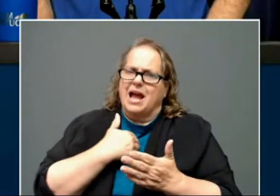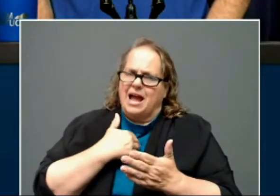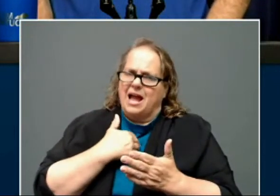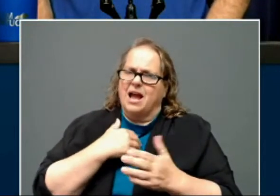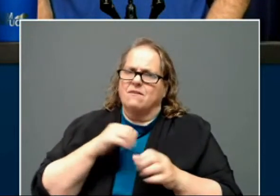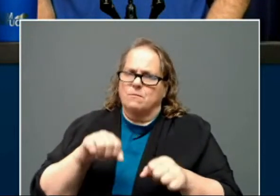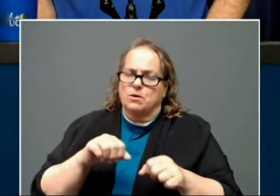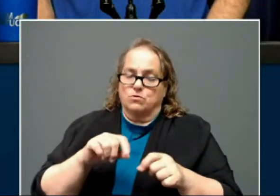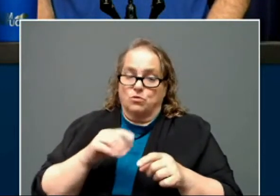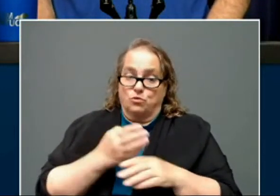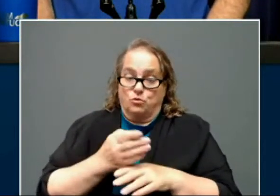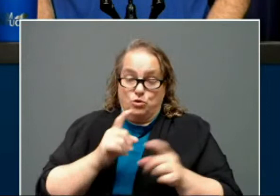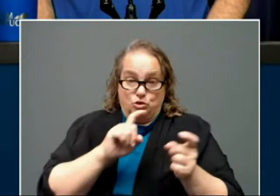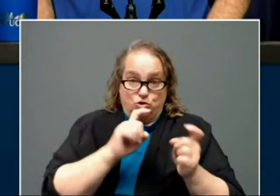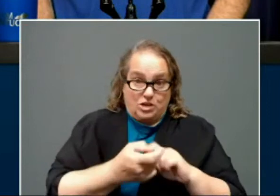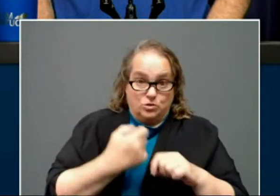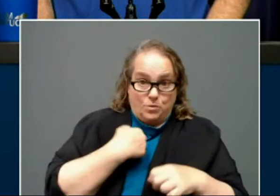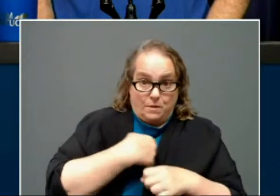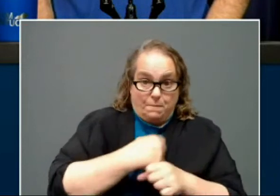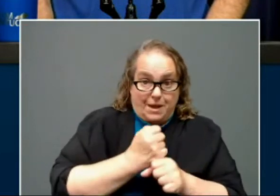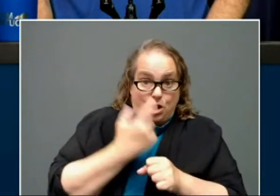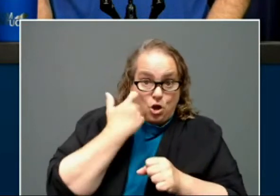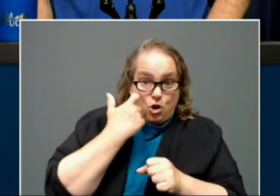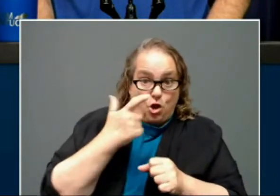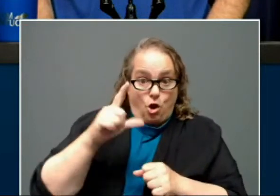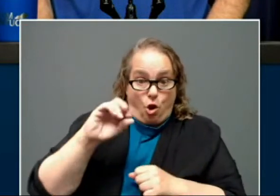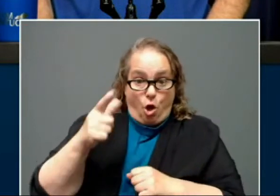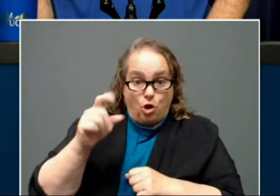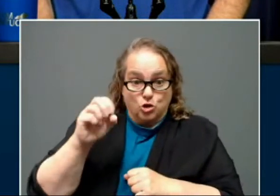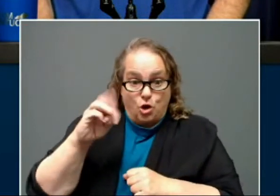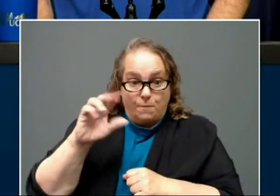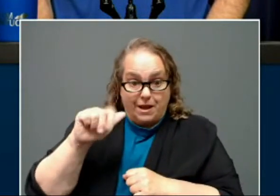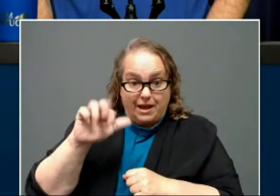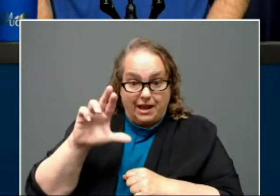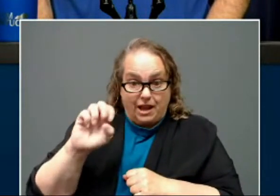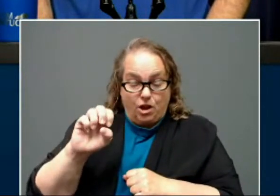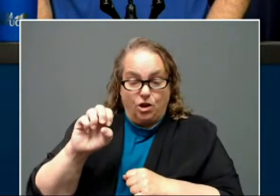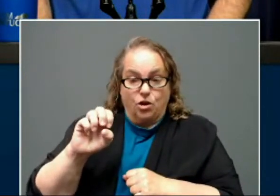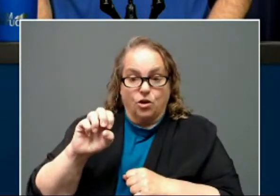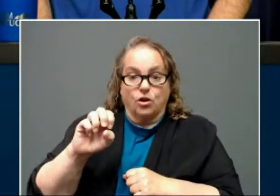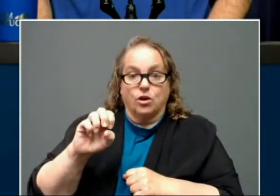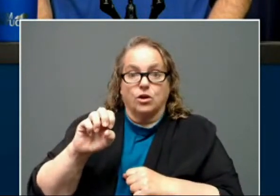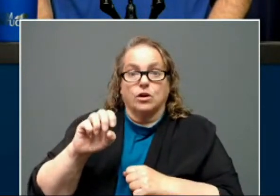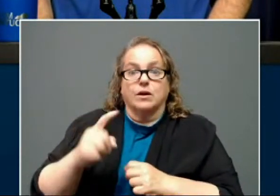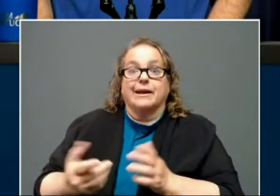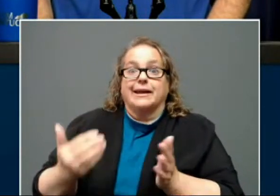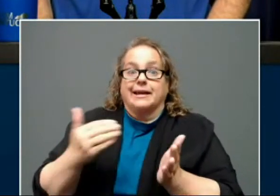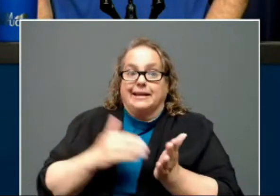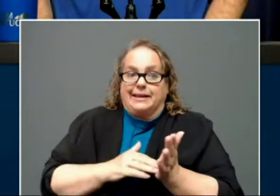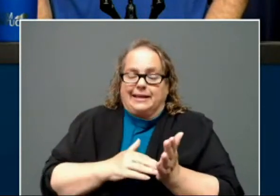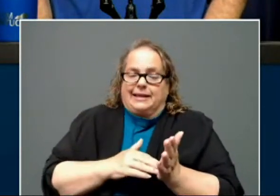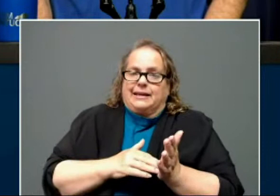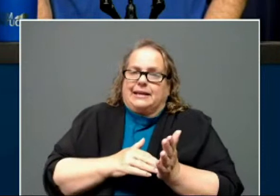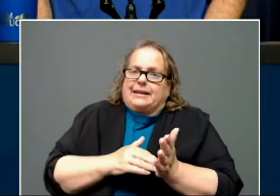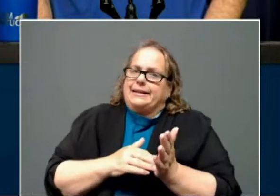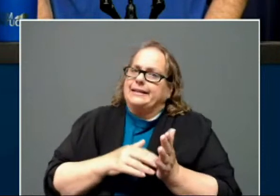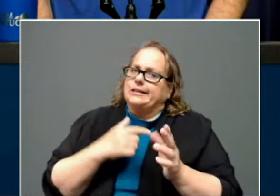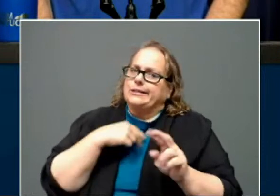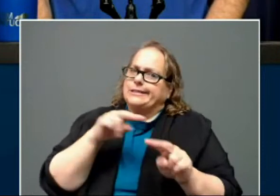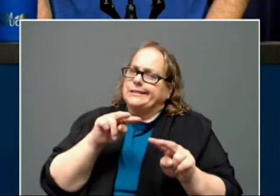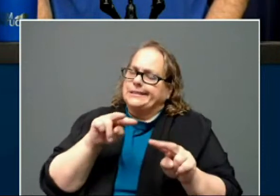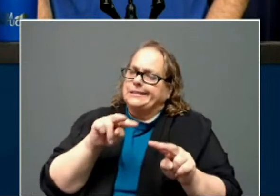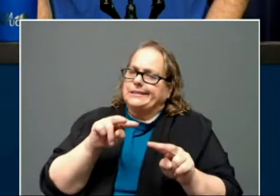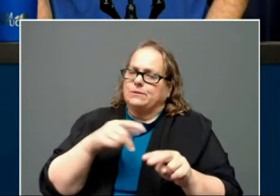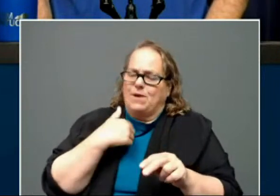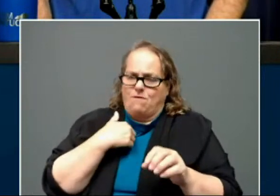we made earlier in long-term care. When a facility is once again headed in the wrong direction, we have the opportunity to step in